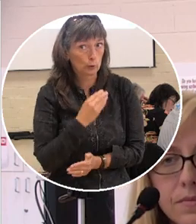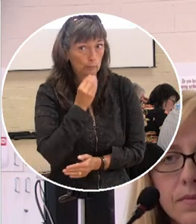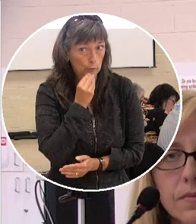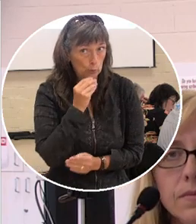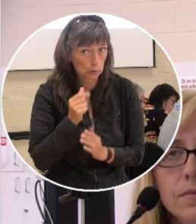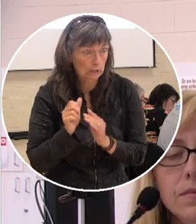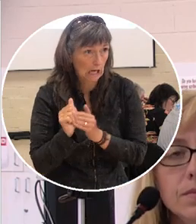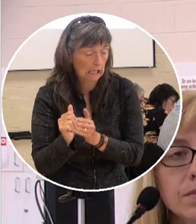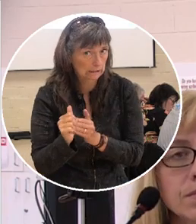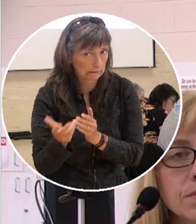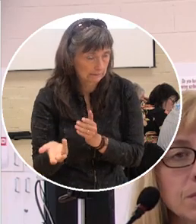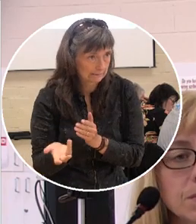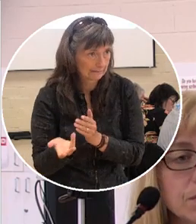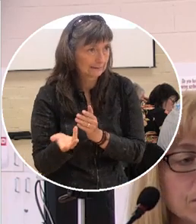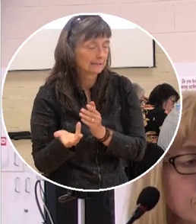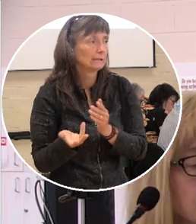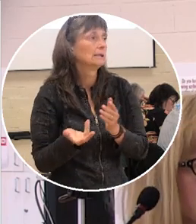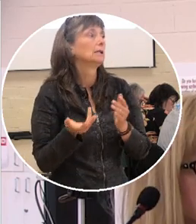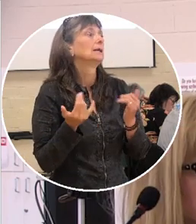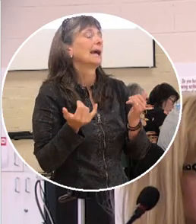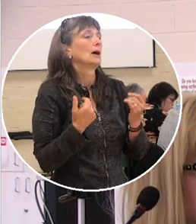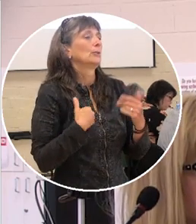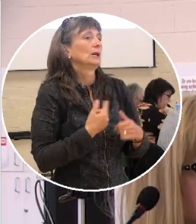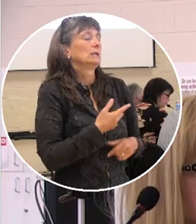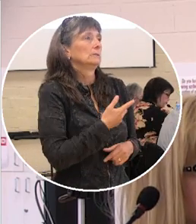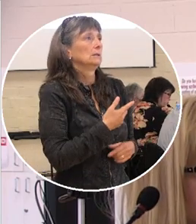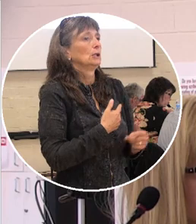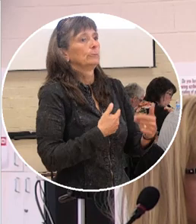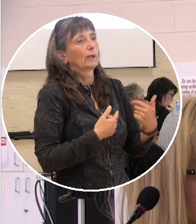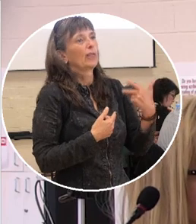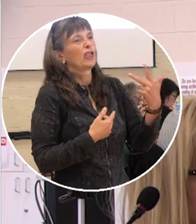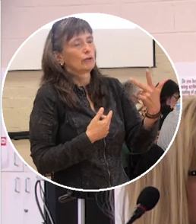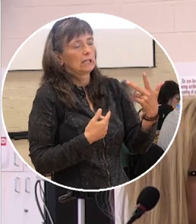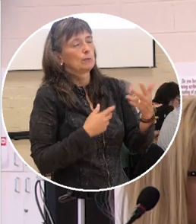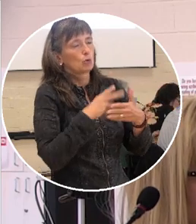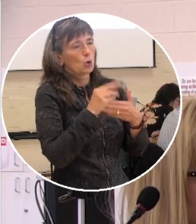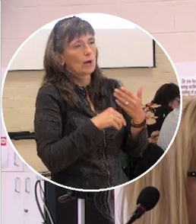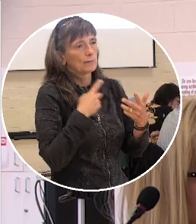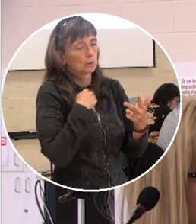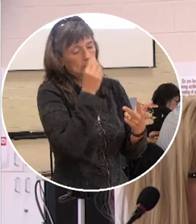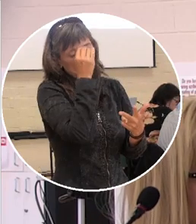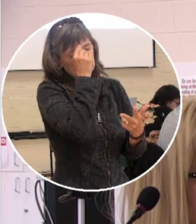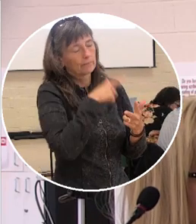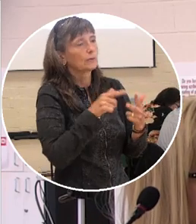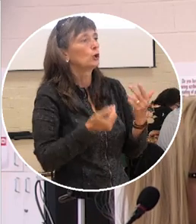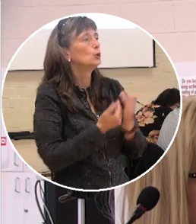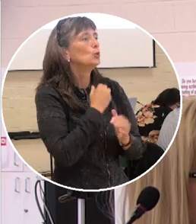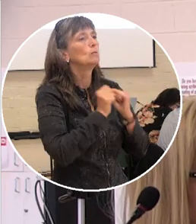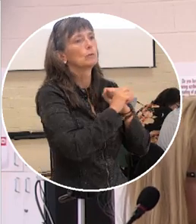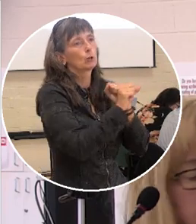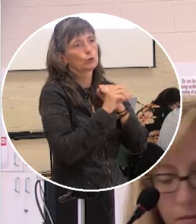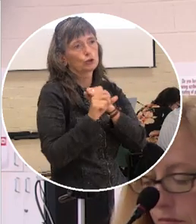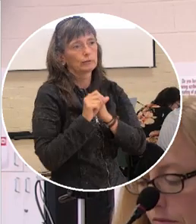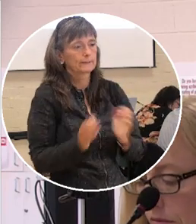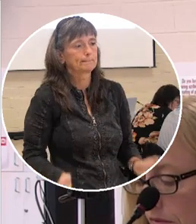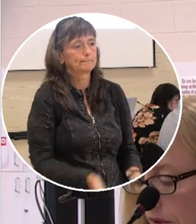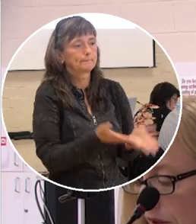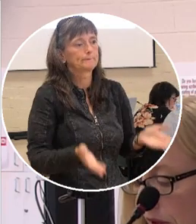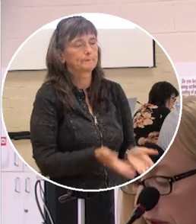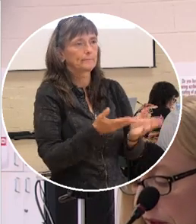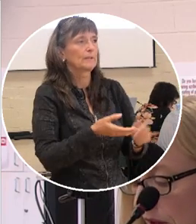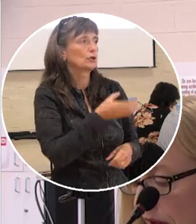looking at three programs. I can't say new programs. There are new promotions. They're not new promotions.